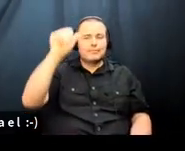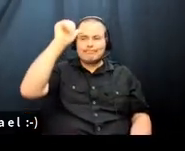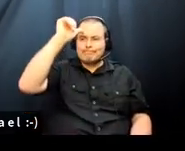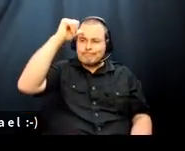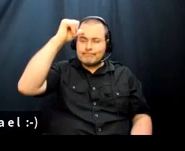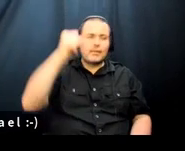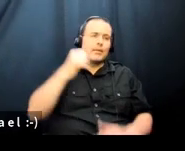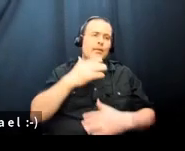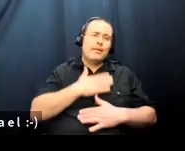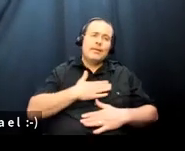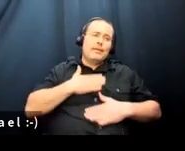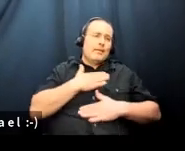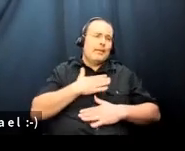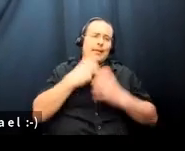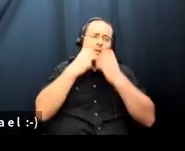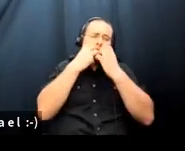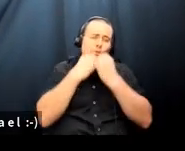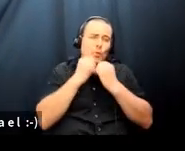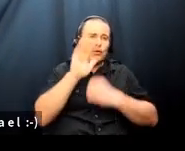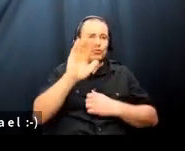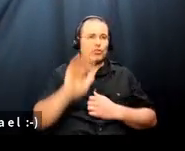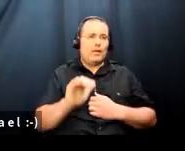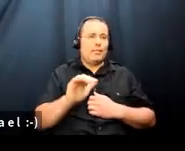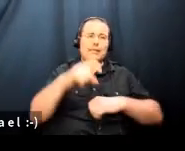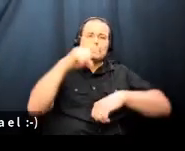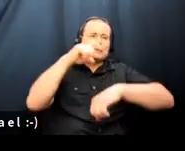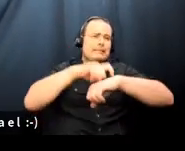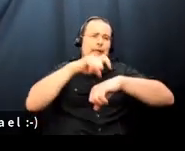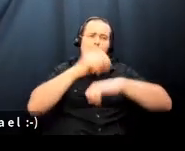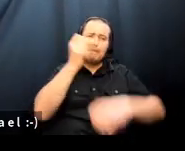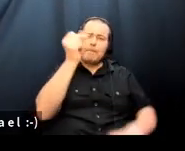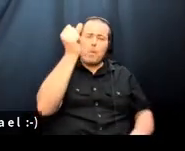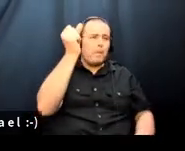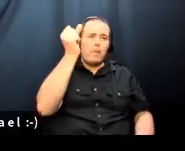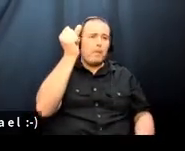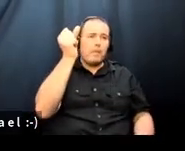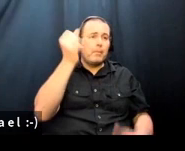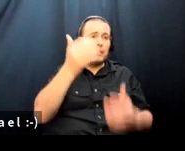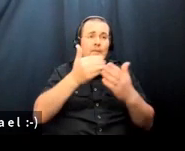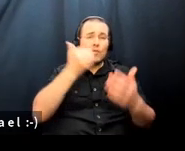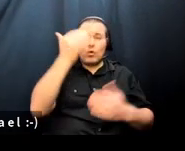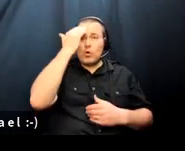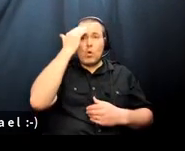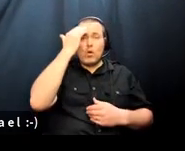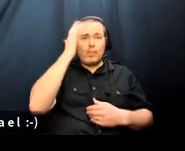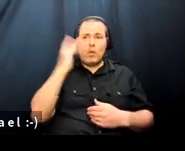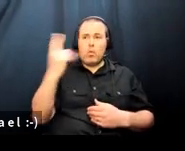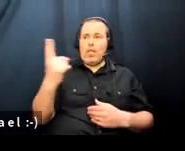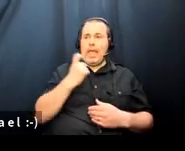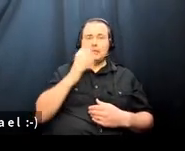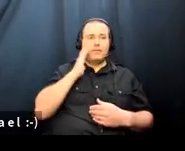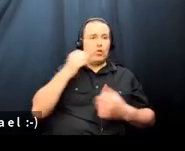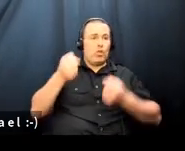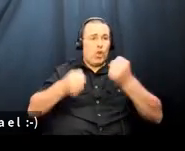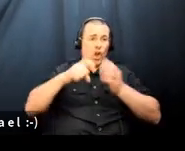The time flies. Time flies, and before you know it, your child's going to be asking you for the car